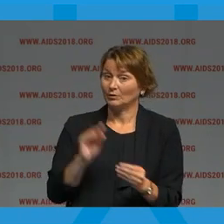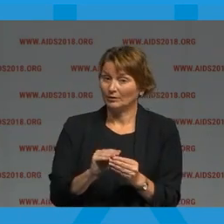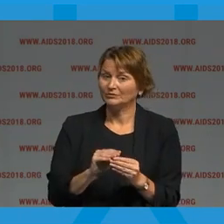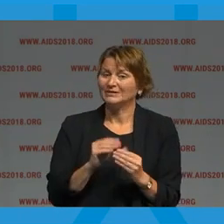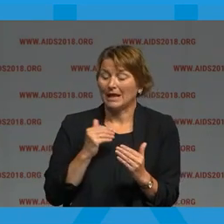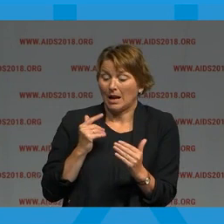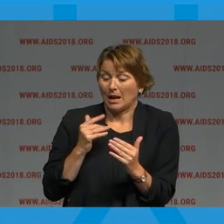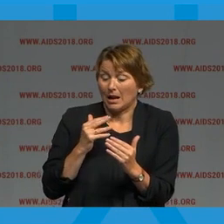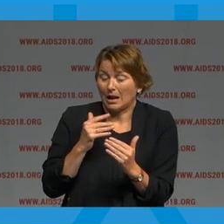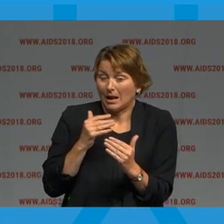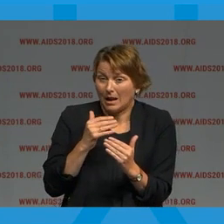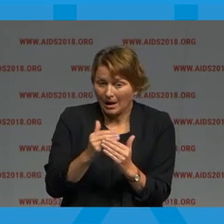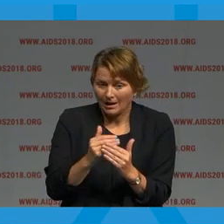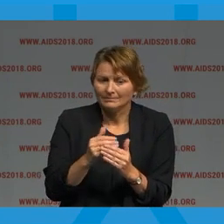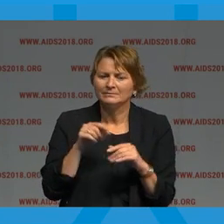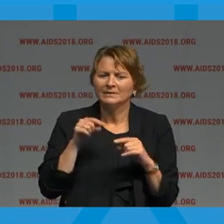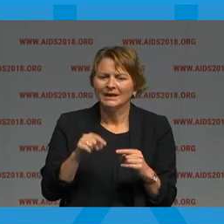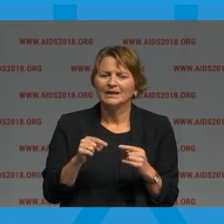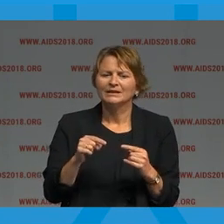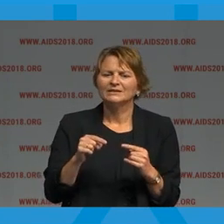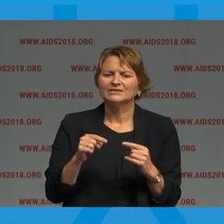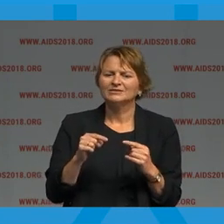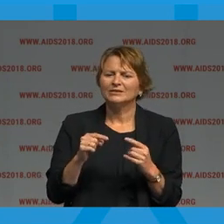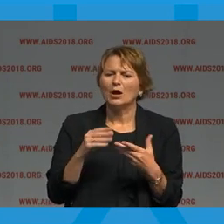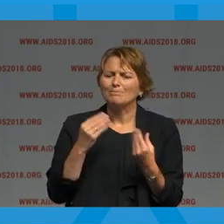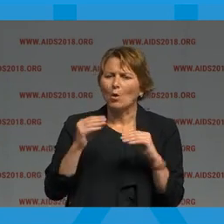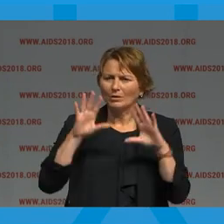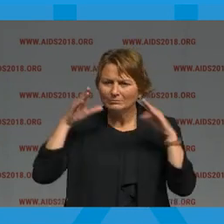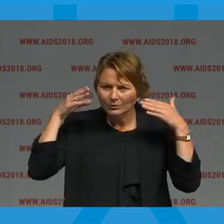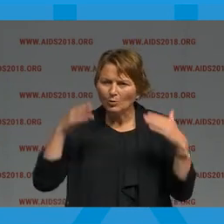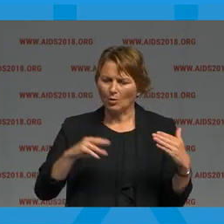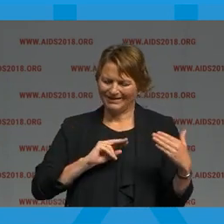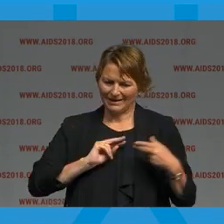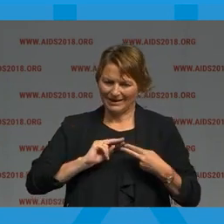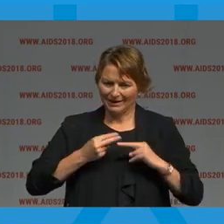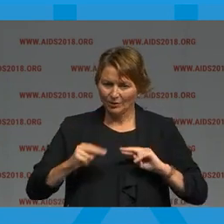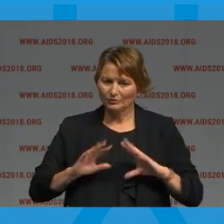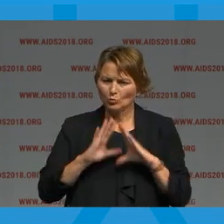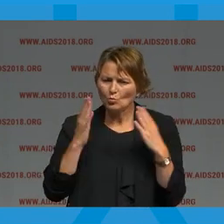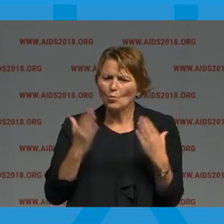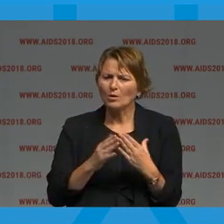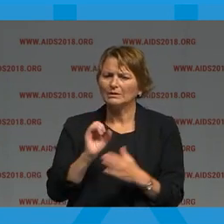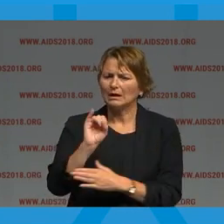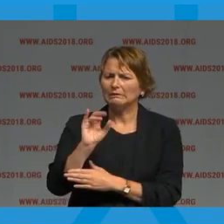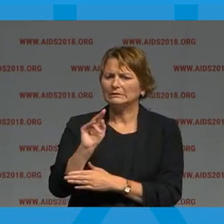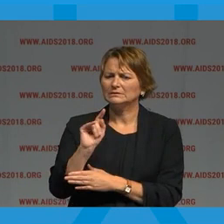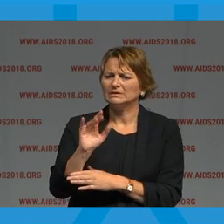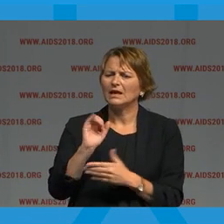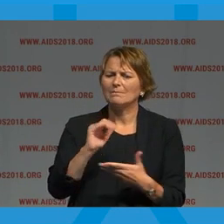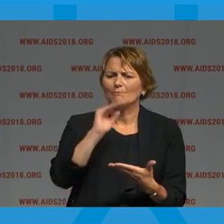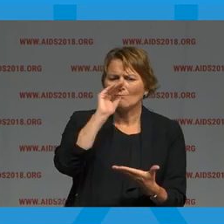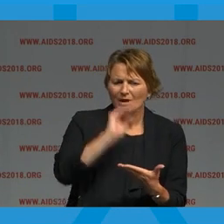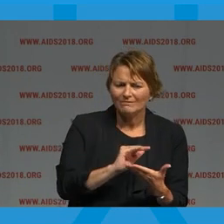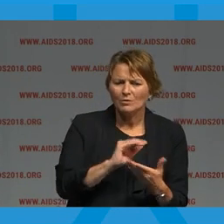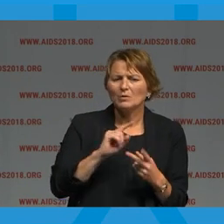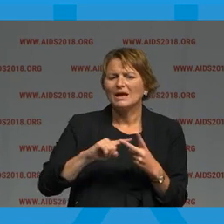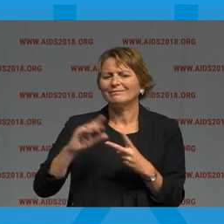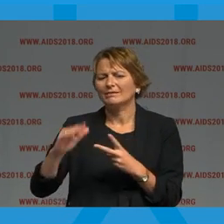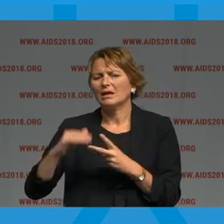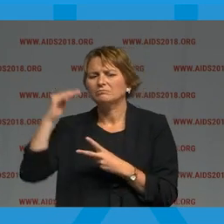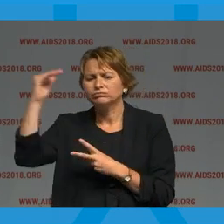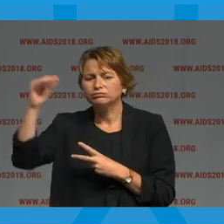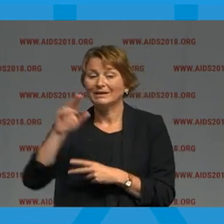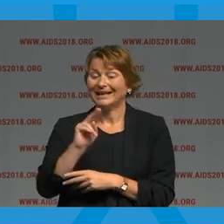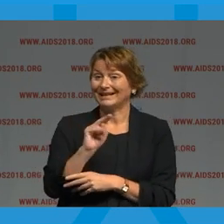towards the integrase world, and integrase inhibitors are non-inferior or even superior to non-nucleoside and